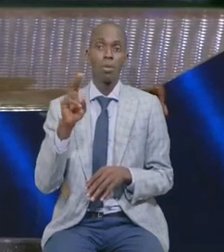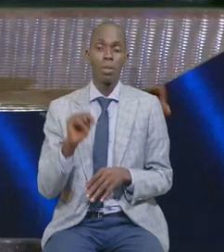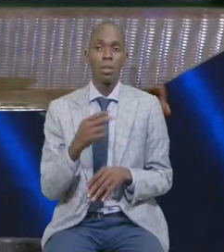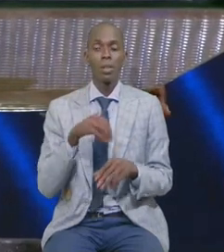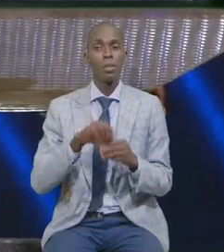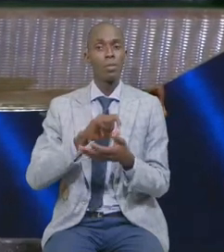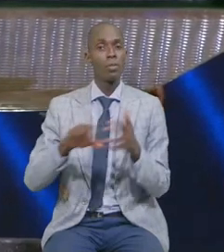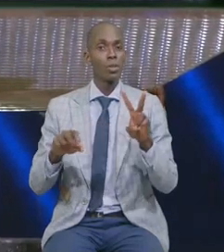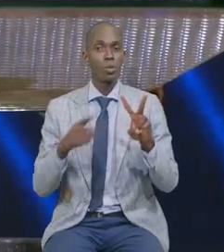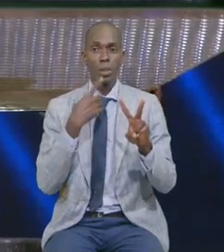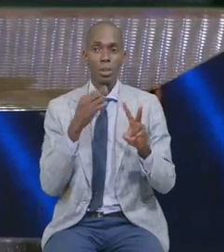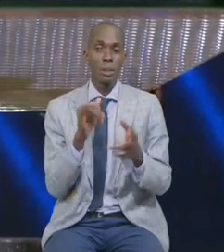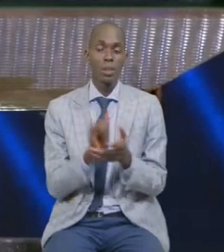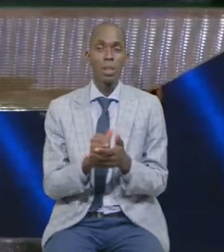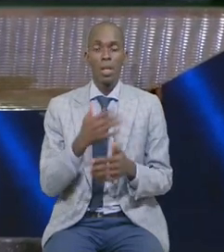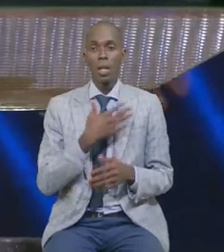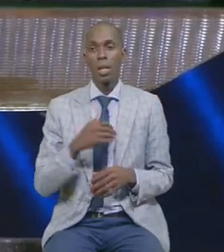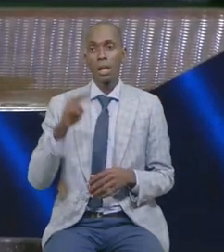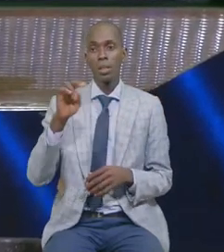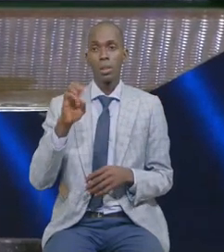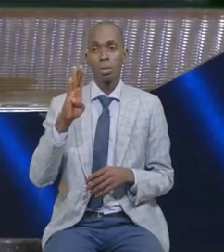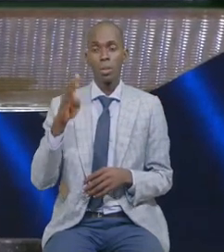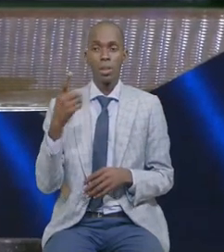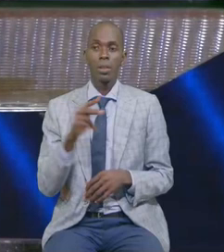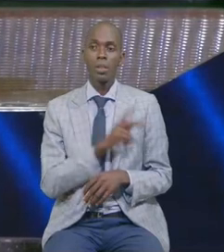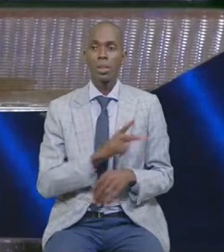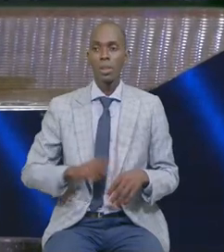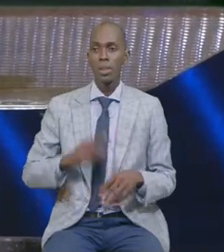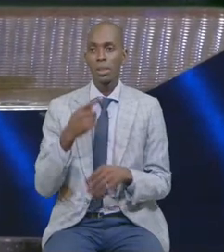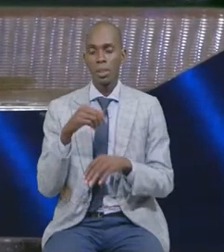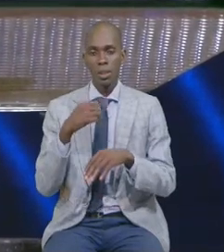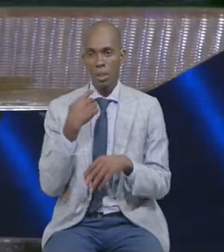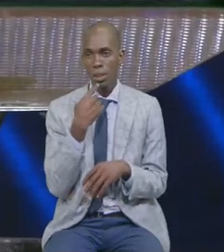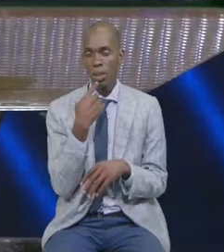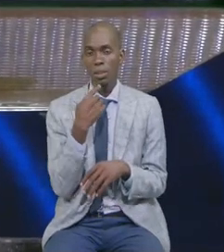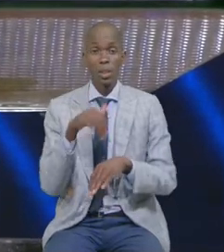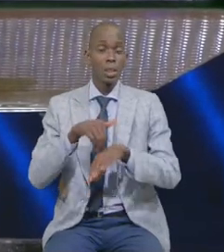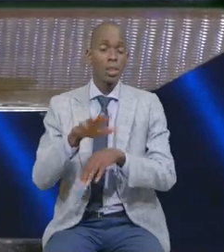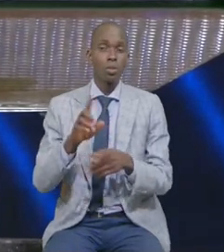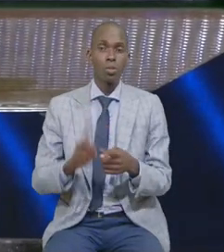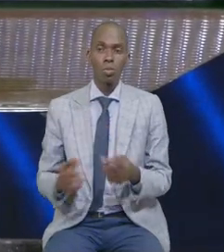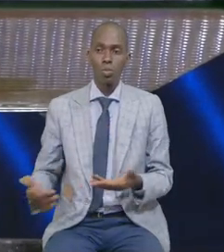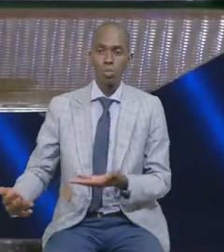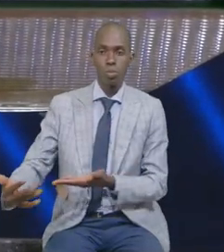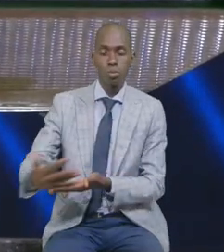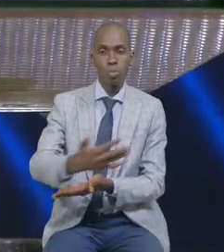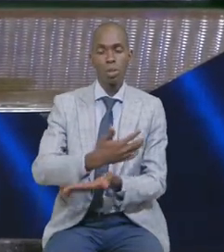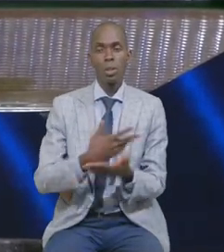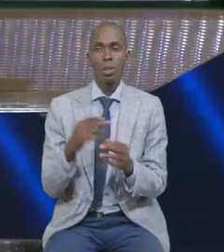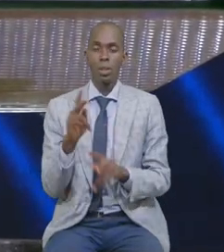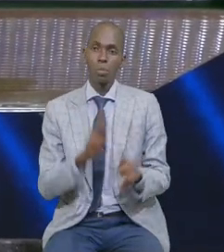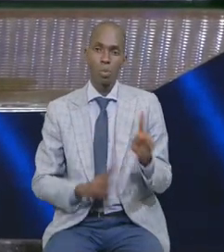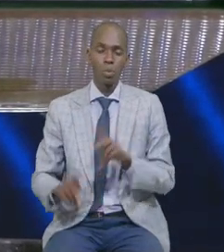says, then Nebuchadnezzar the king sent to gather together the princes,